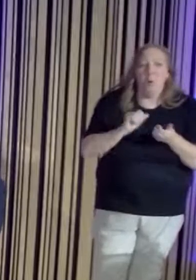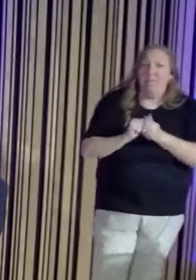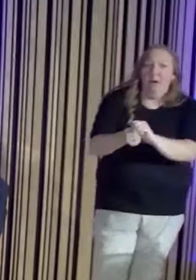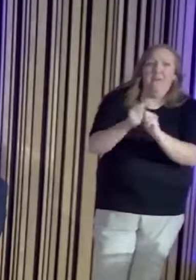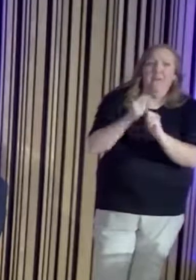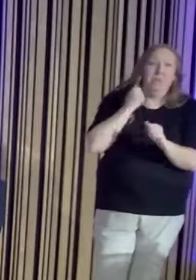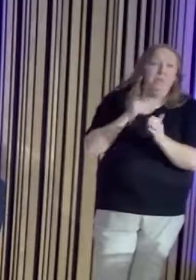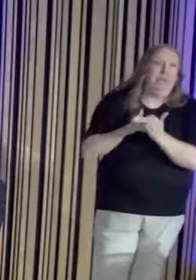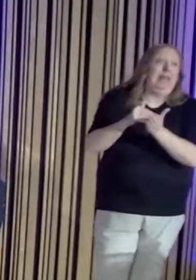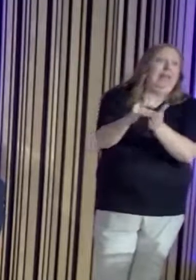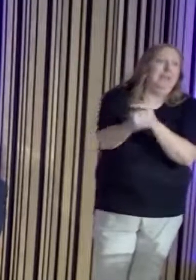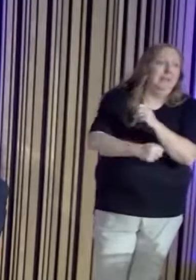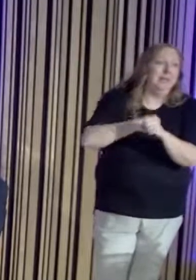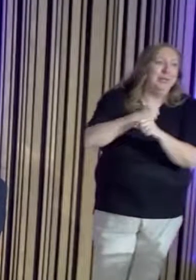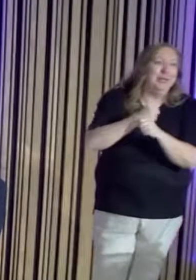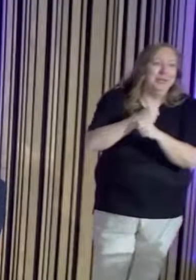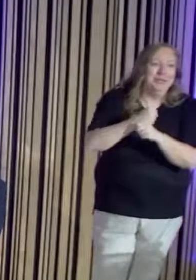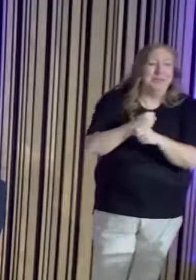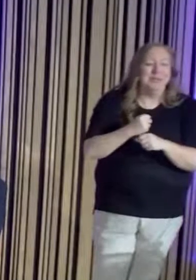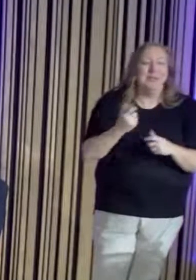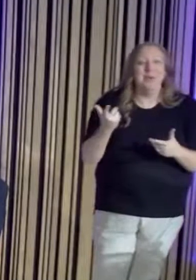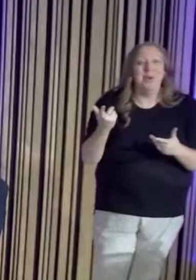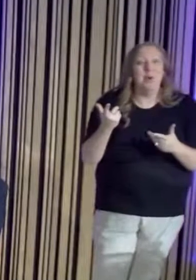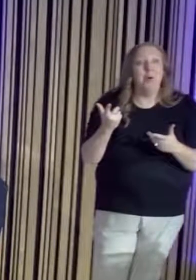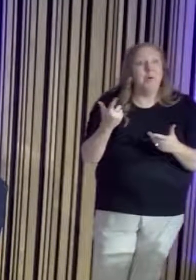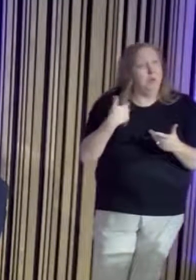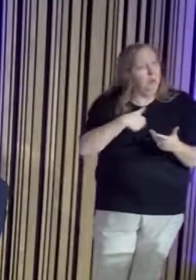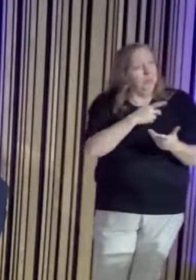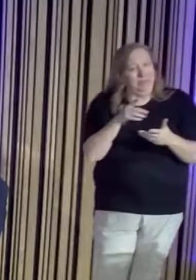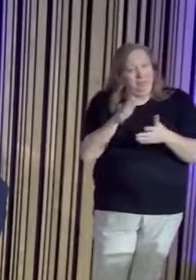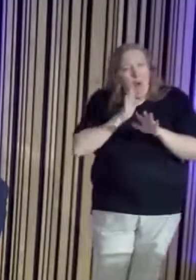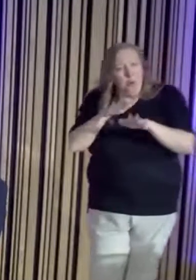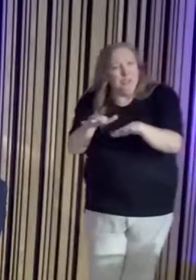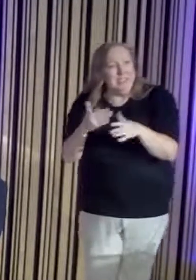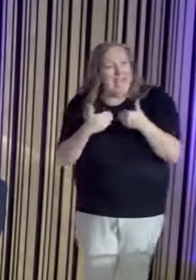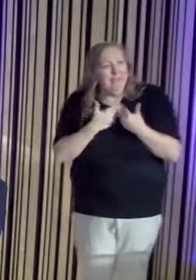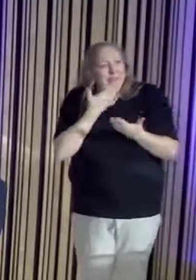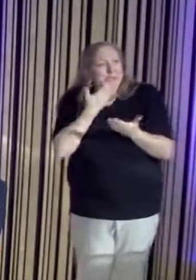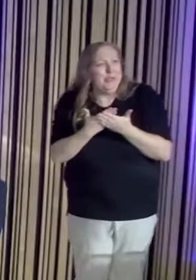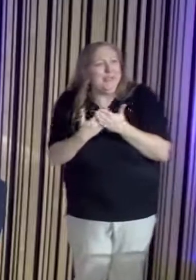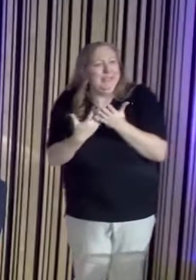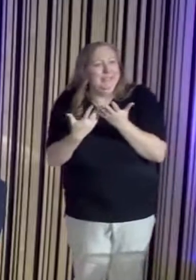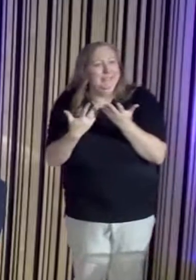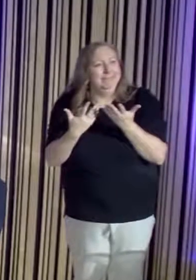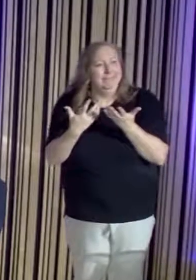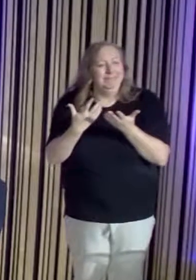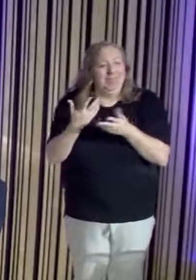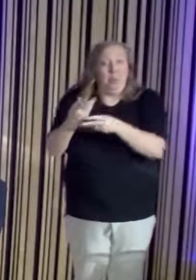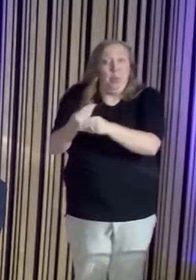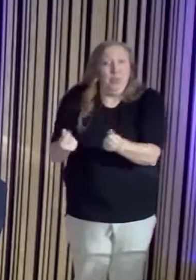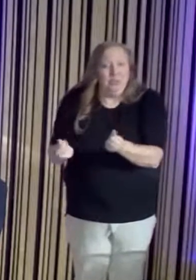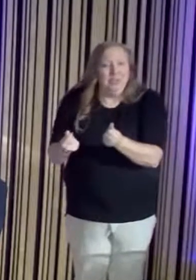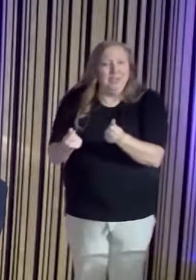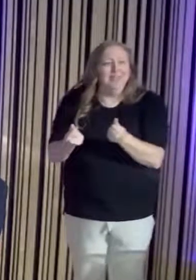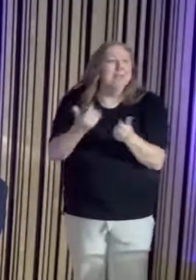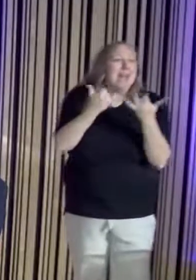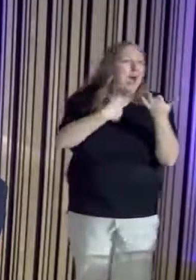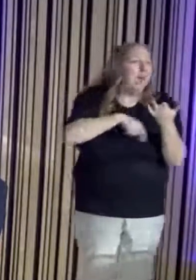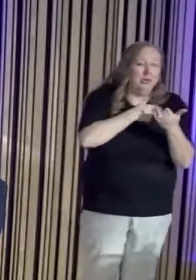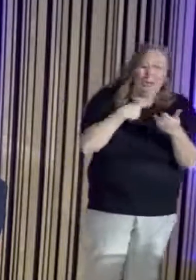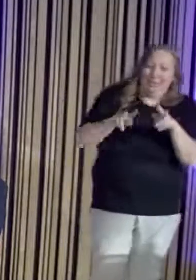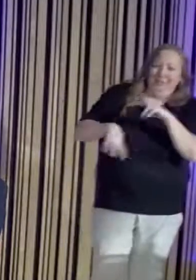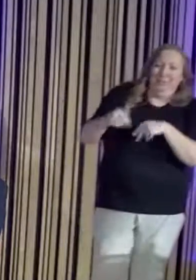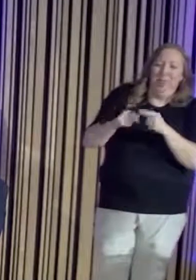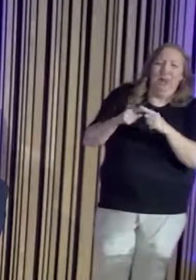right? So they've figured something out. You guys are trying to describe that. So maybe when you have a better description, you'll be able to say, if I pull this thing out, you know, then that